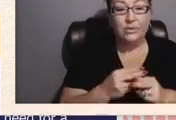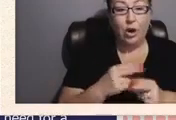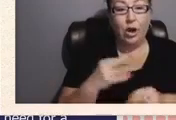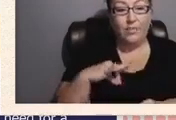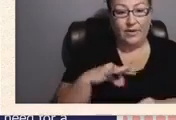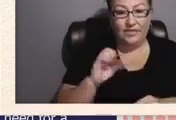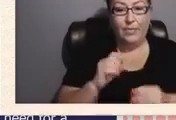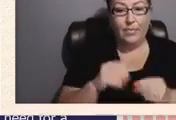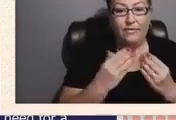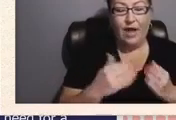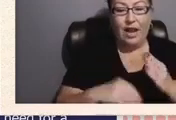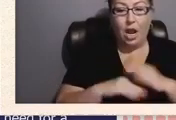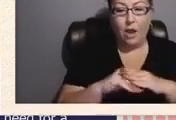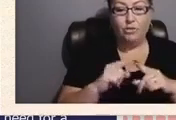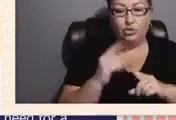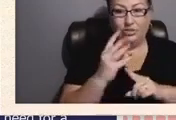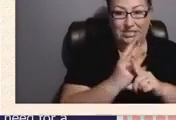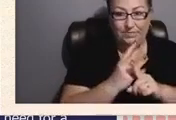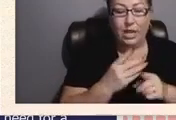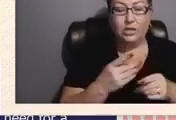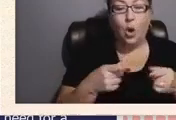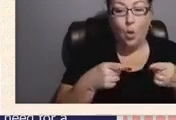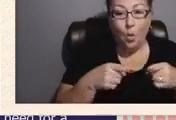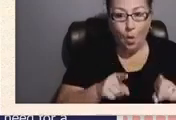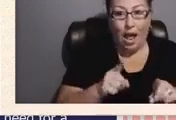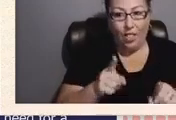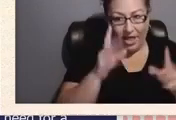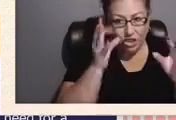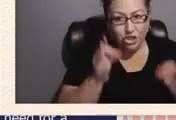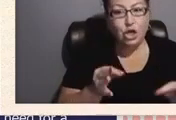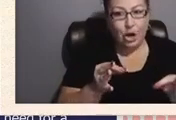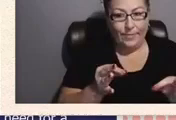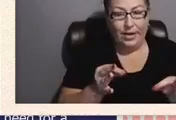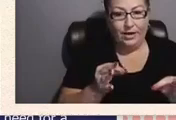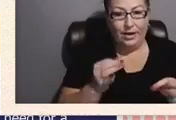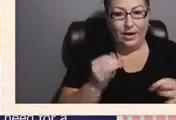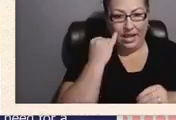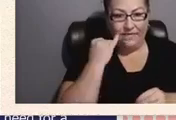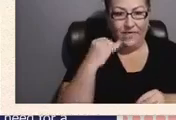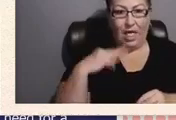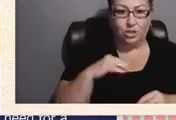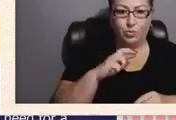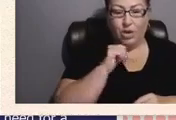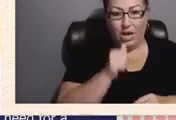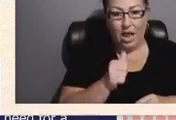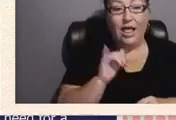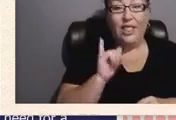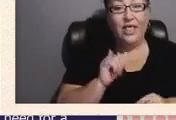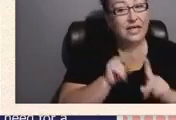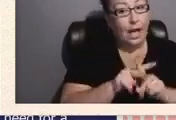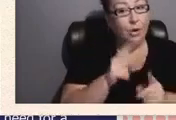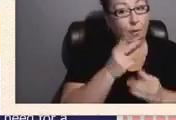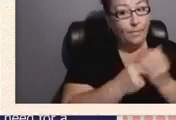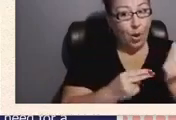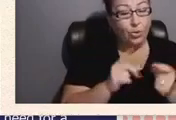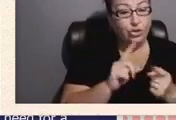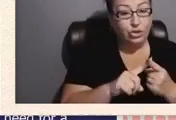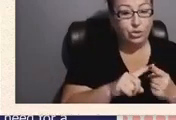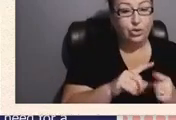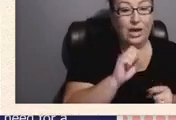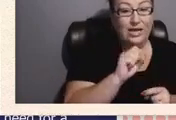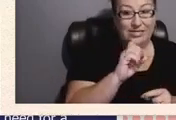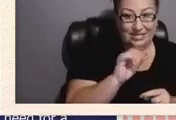to 6 months while an eligibility determination is being made, and this is applicable both to beneficiaries of SSDI